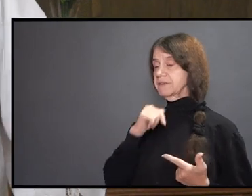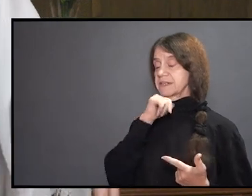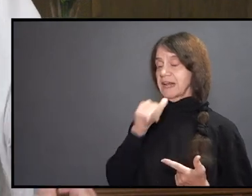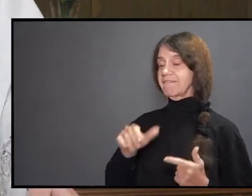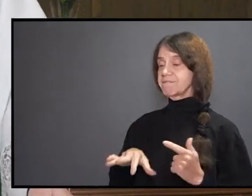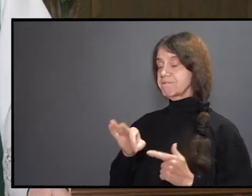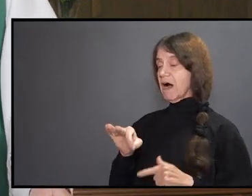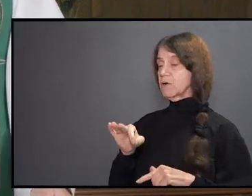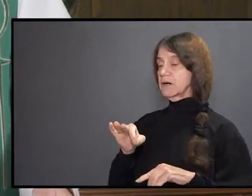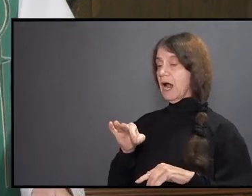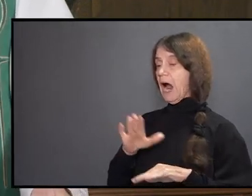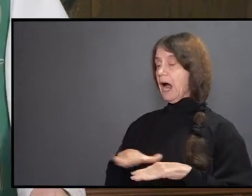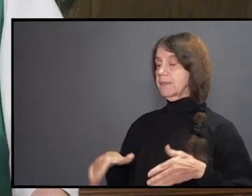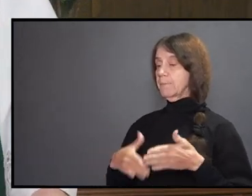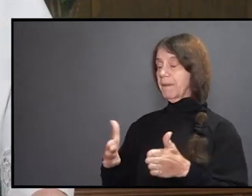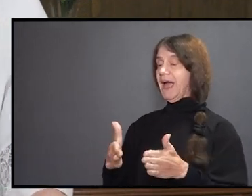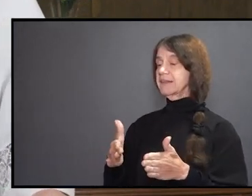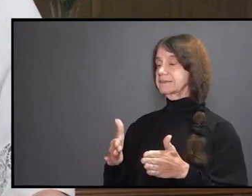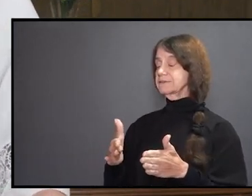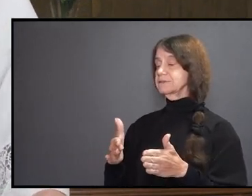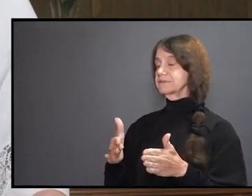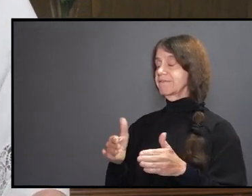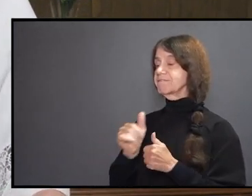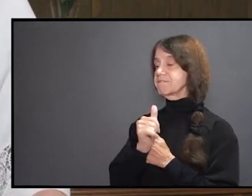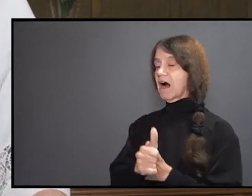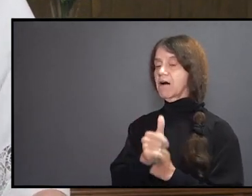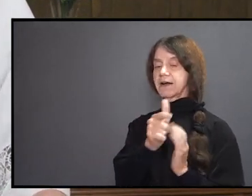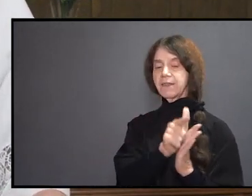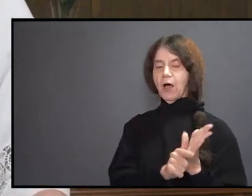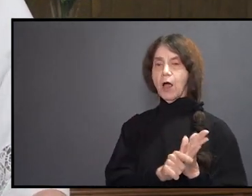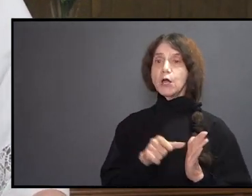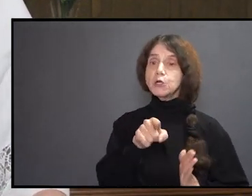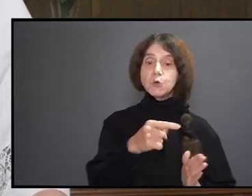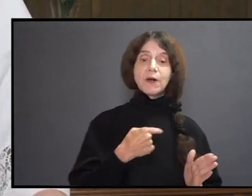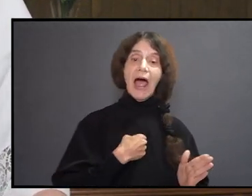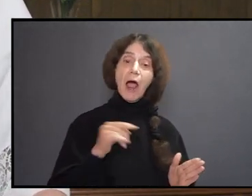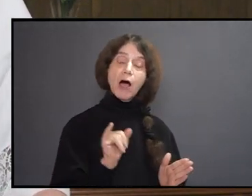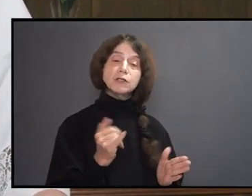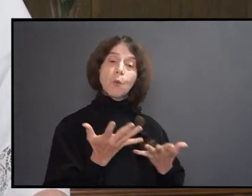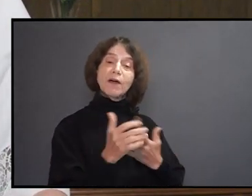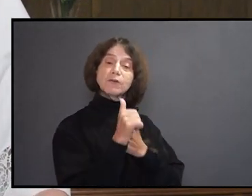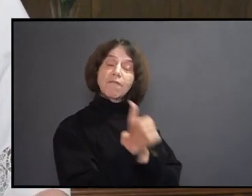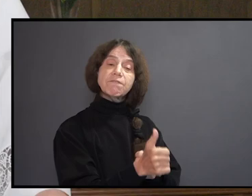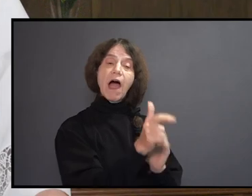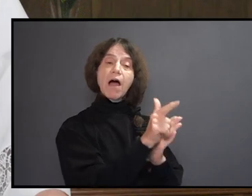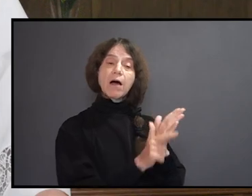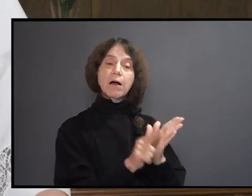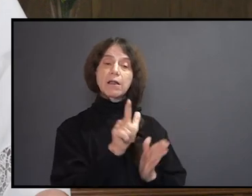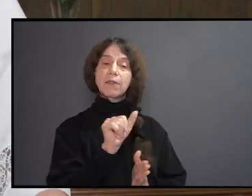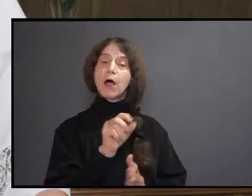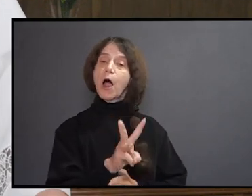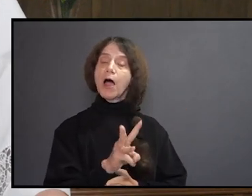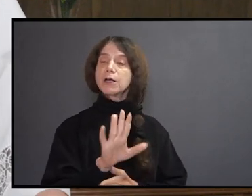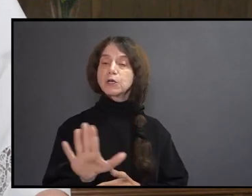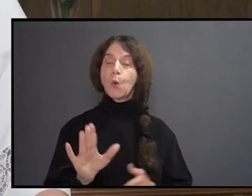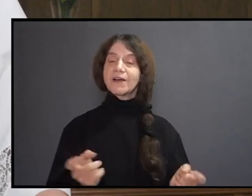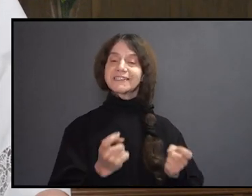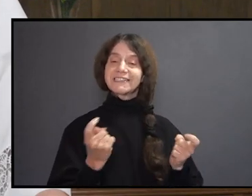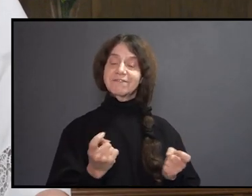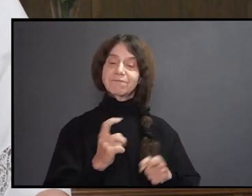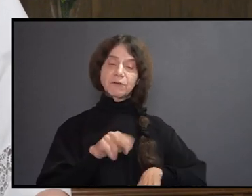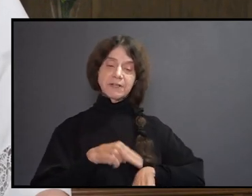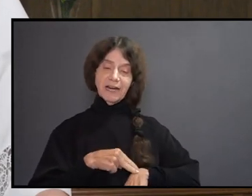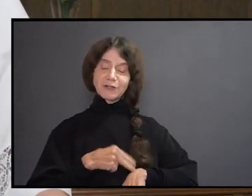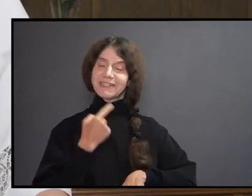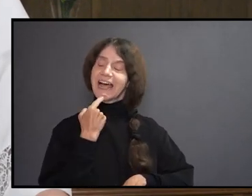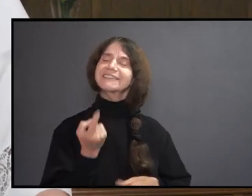path. How often you and I will also want to go this direction? How often your sinful nature tells